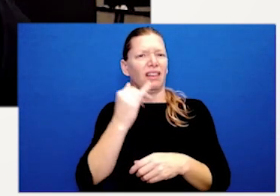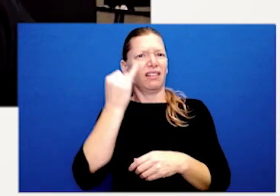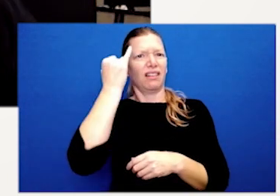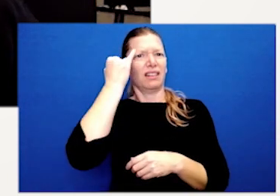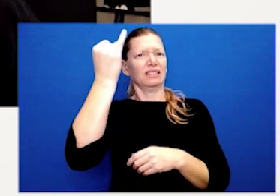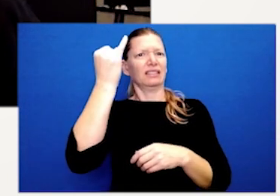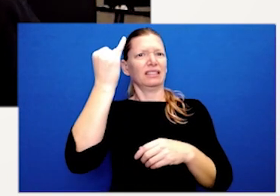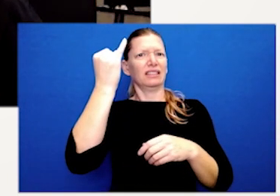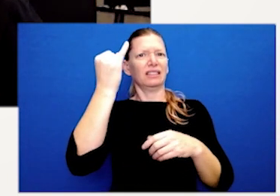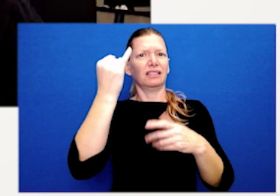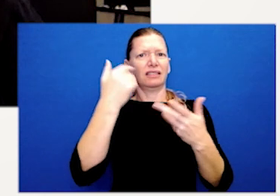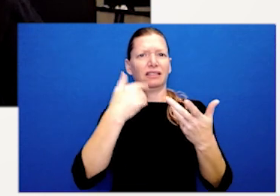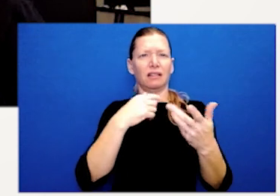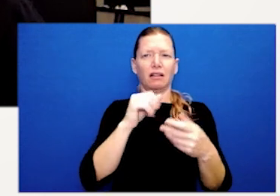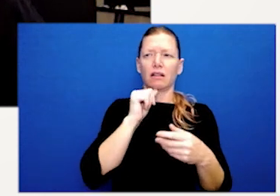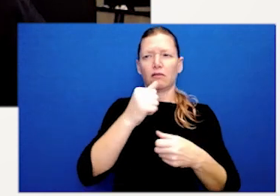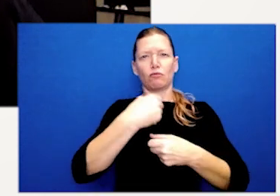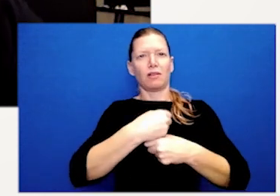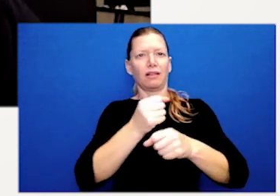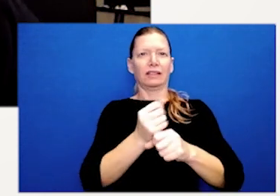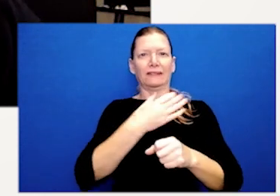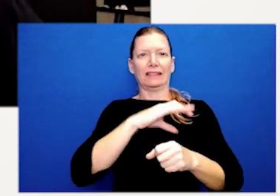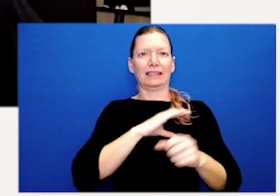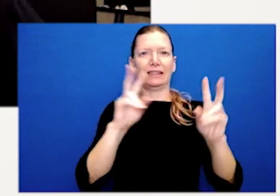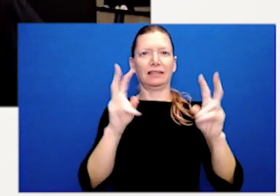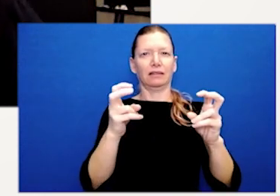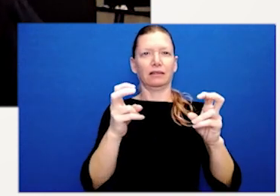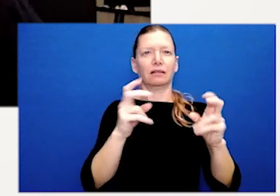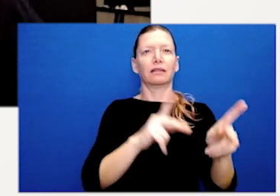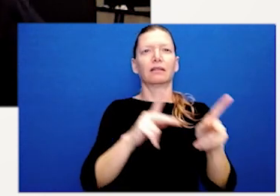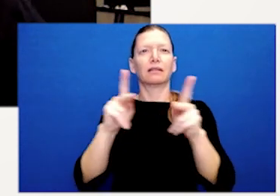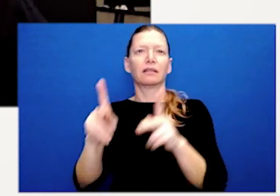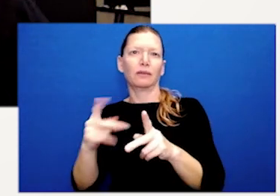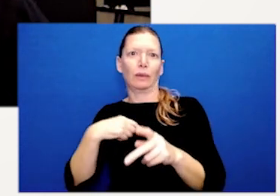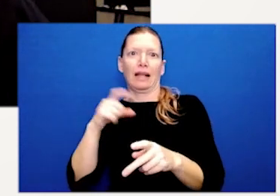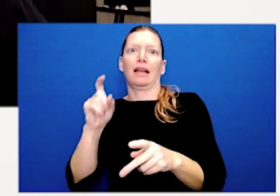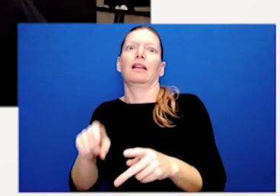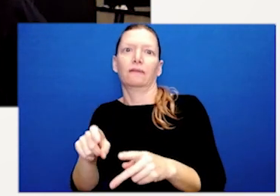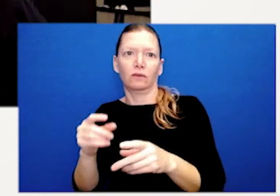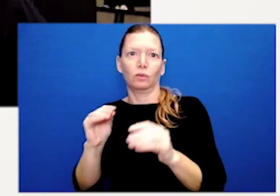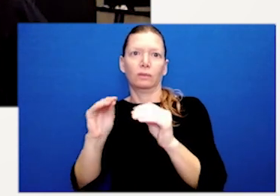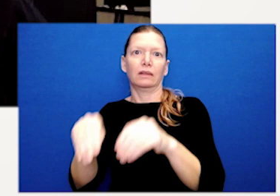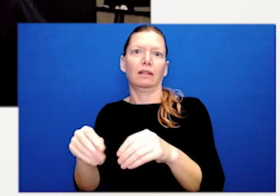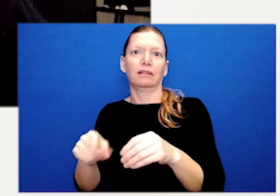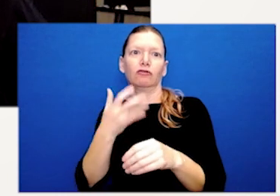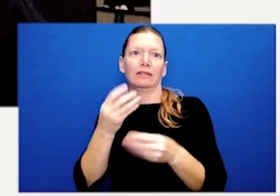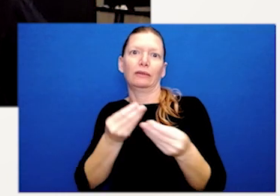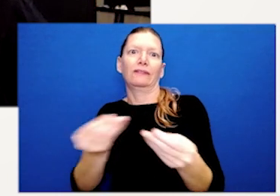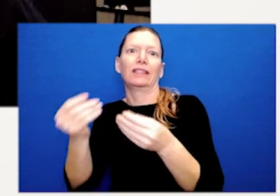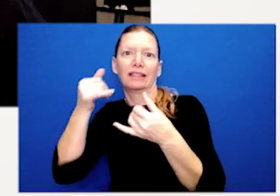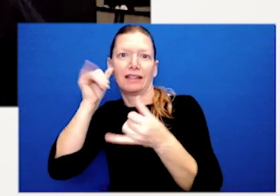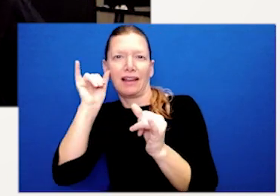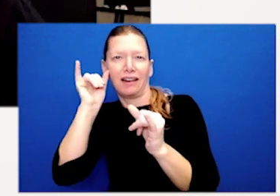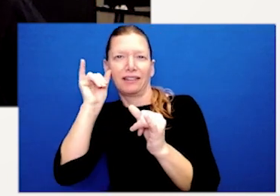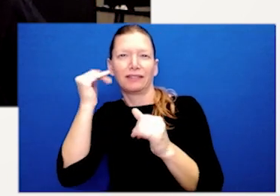by this idea of unproductive citizen. Like, to make the desert productive, we had to plant this like grass to